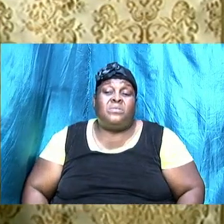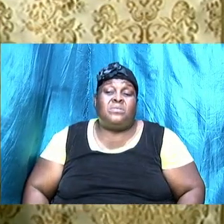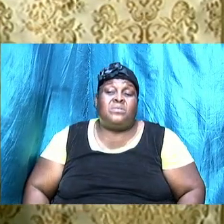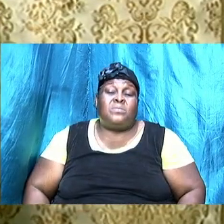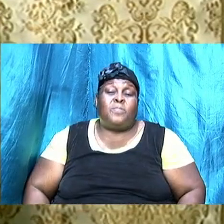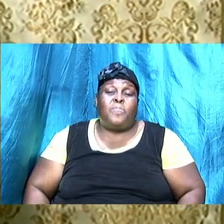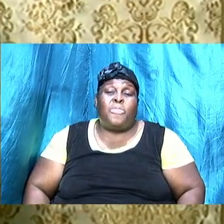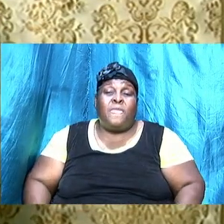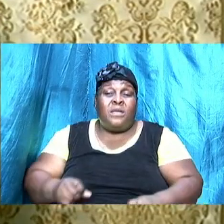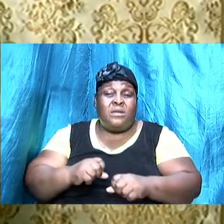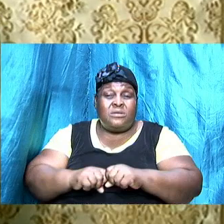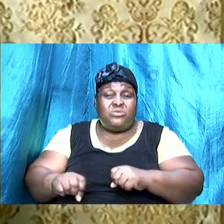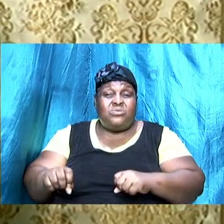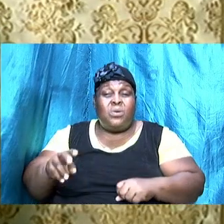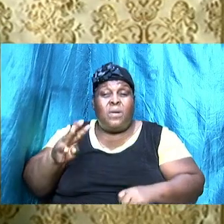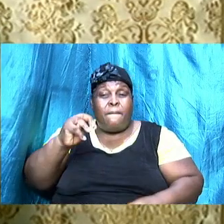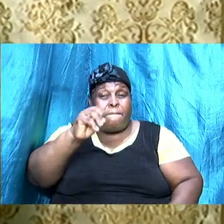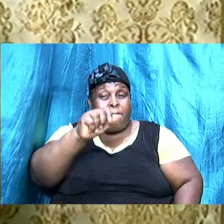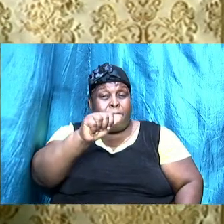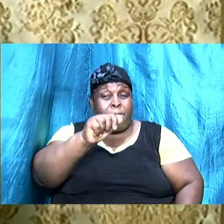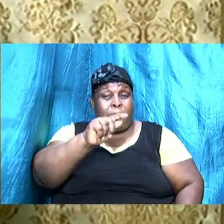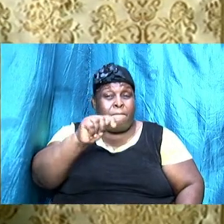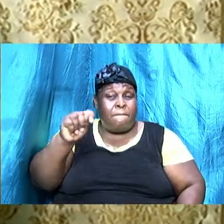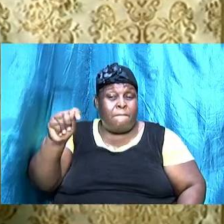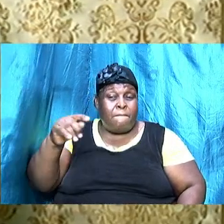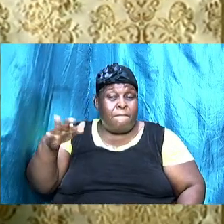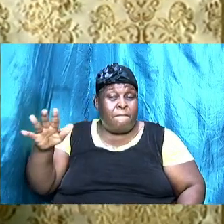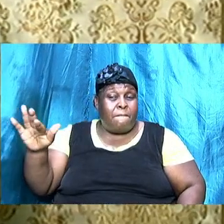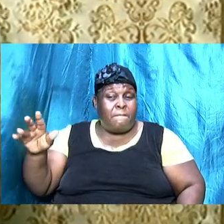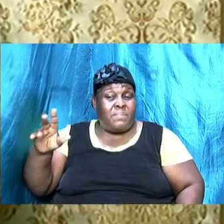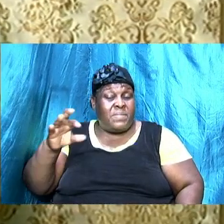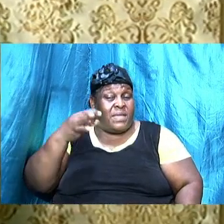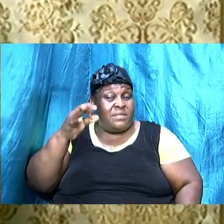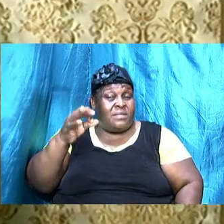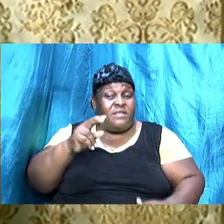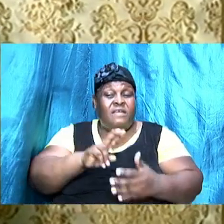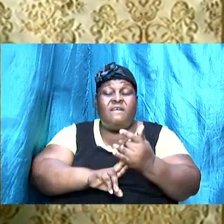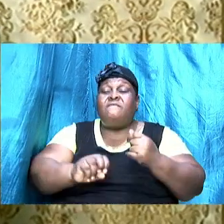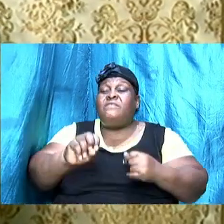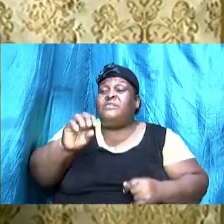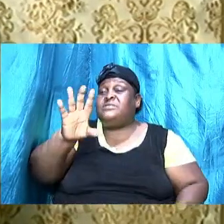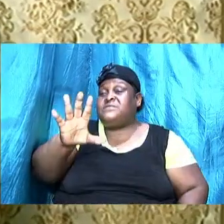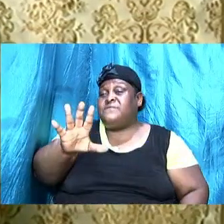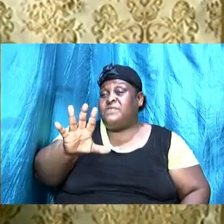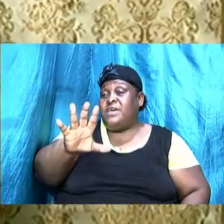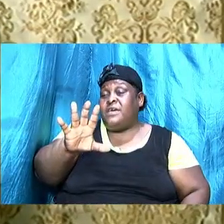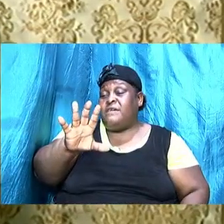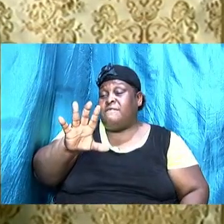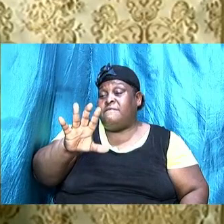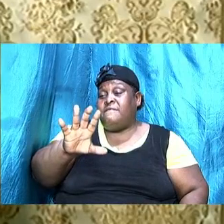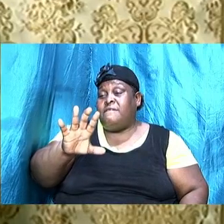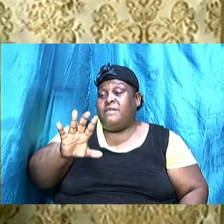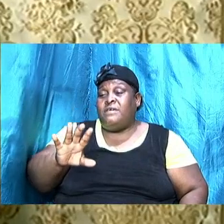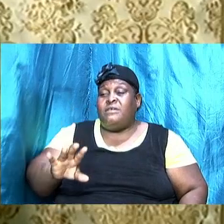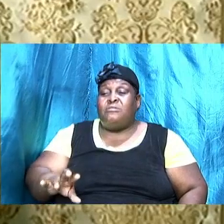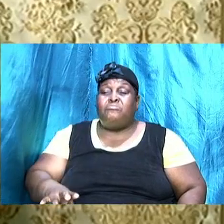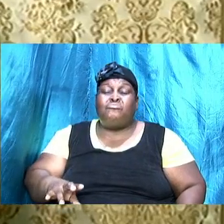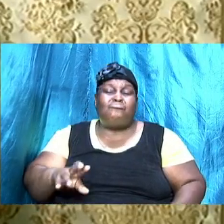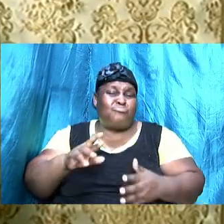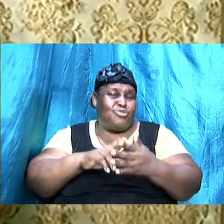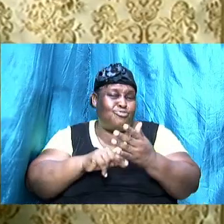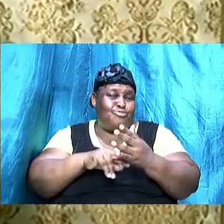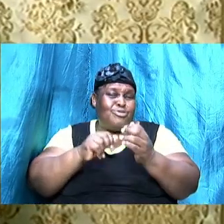So St. Matthew chapter 19, and we start at verse 5, right? I want us to just read